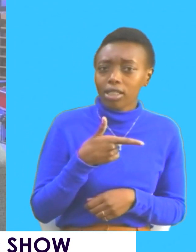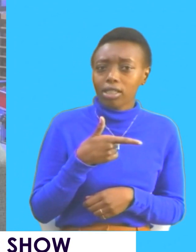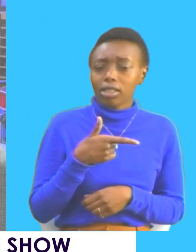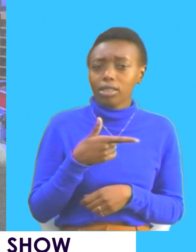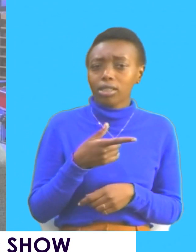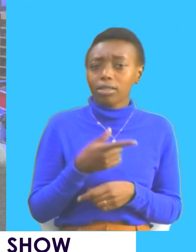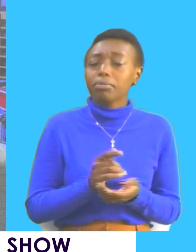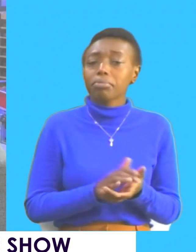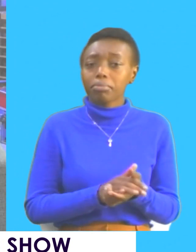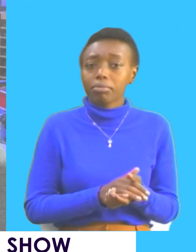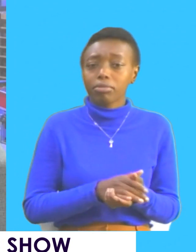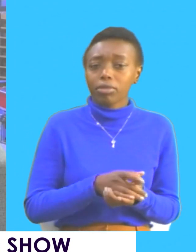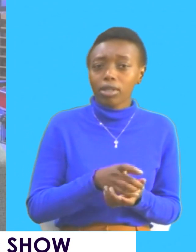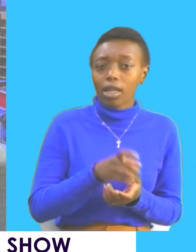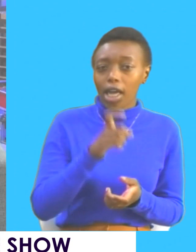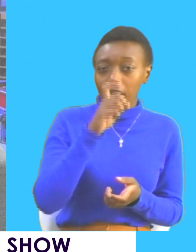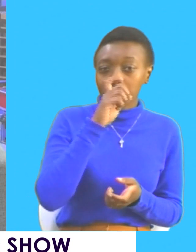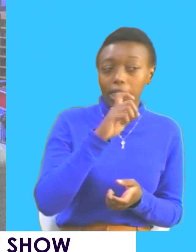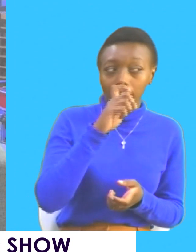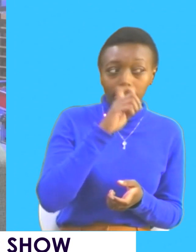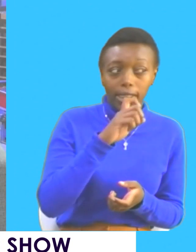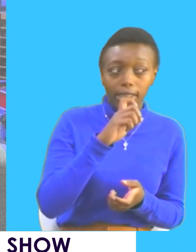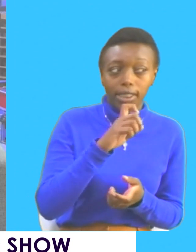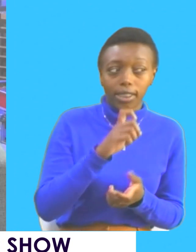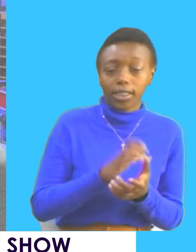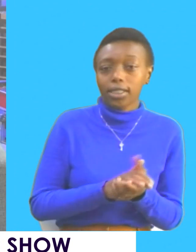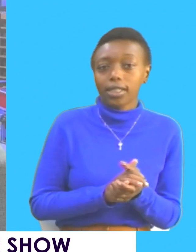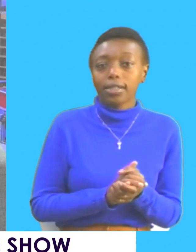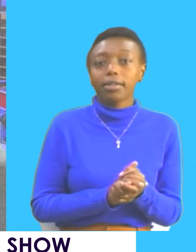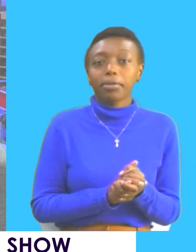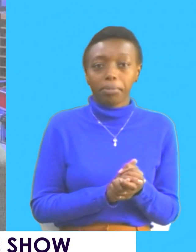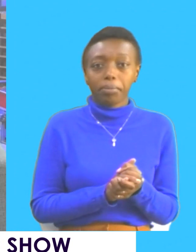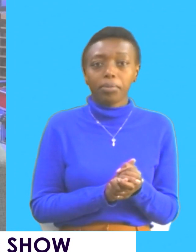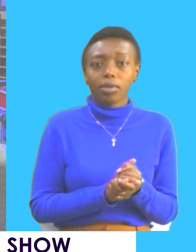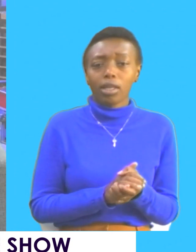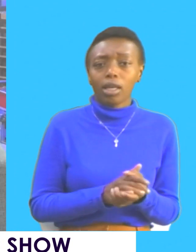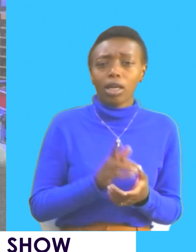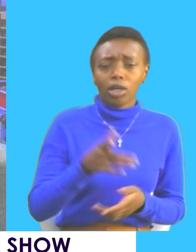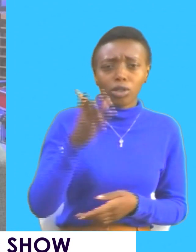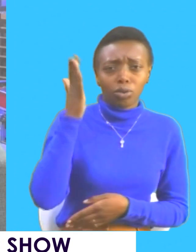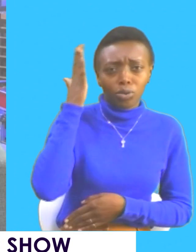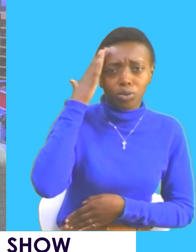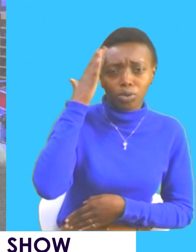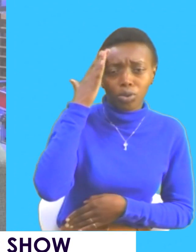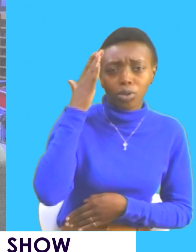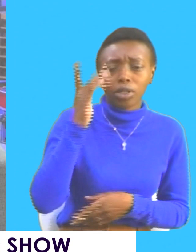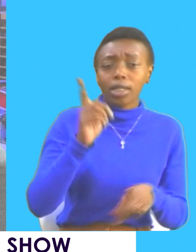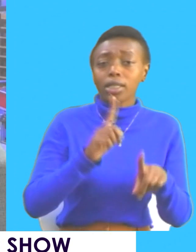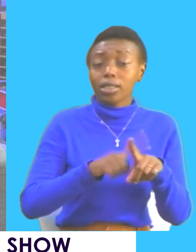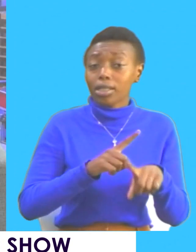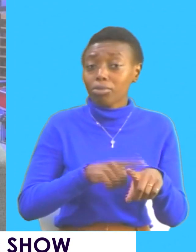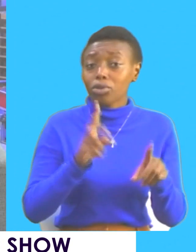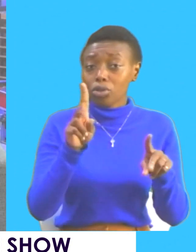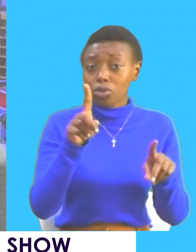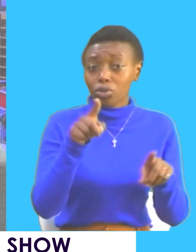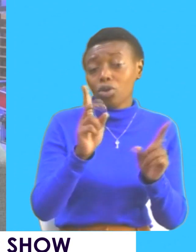jealousy and envy. Did you know that when you're relevant, you keep your space? You realize